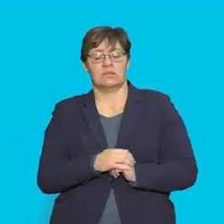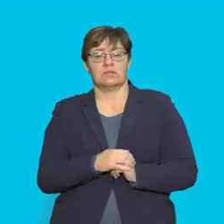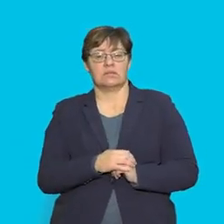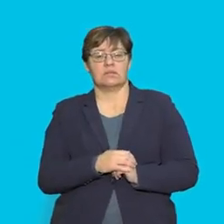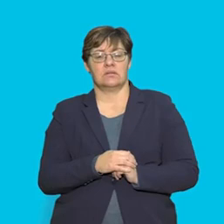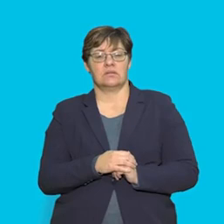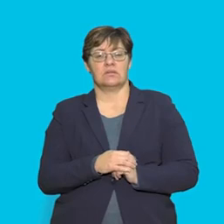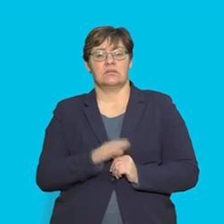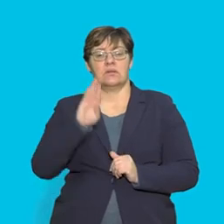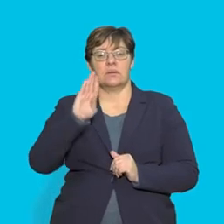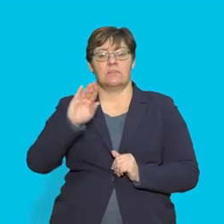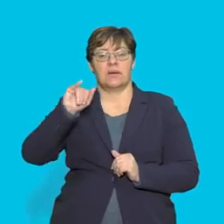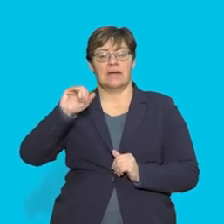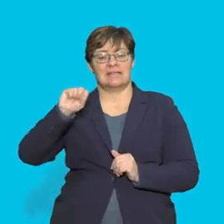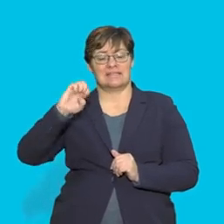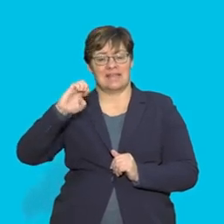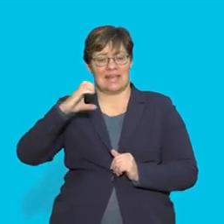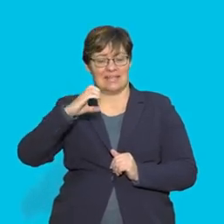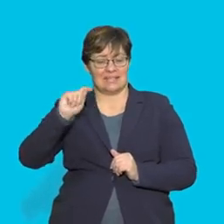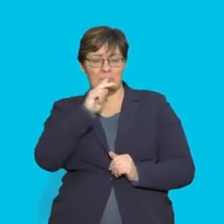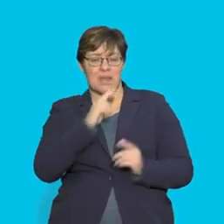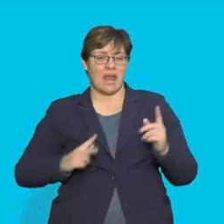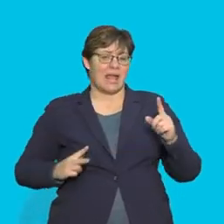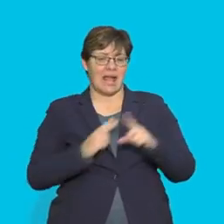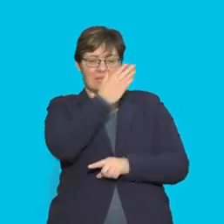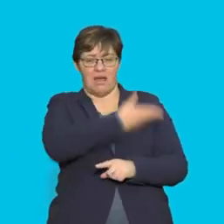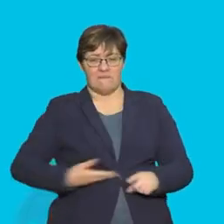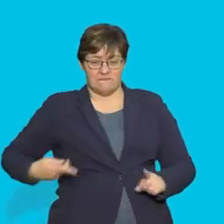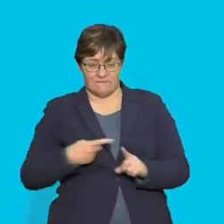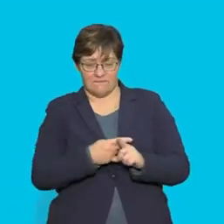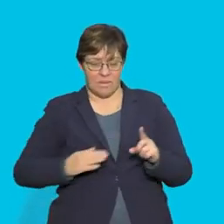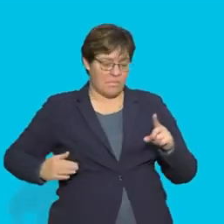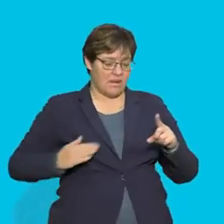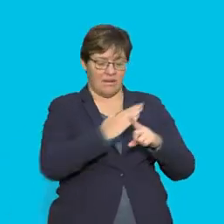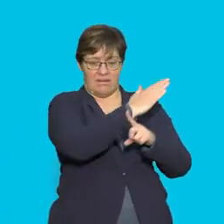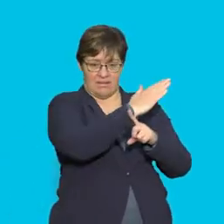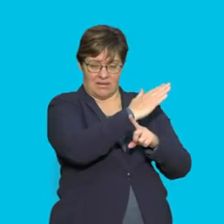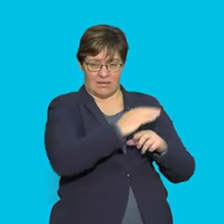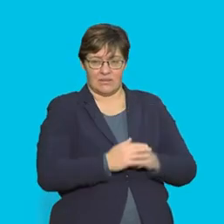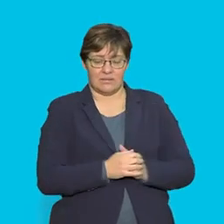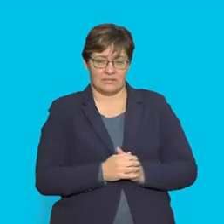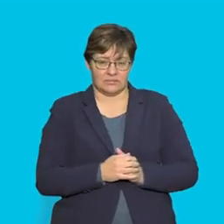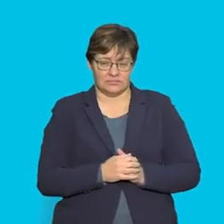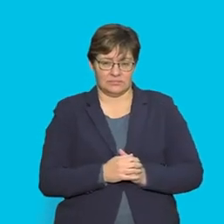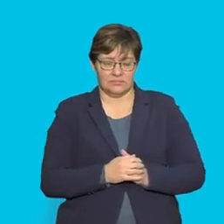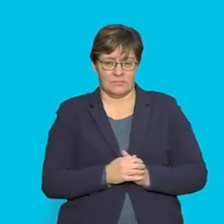riders is what you call the bisect, right? The word to bisect means to cut in half,